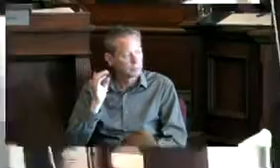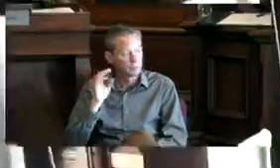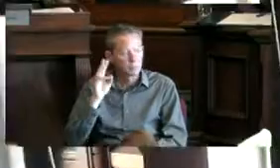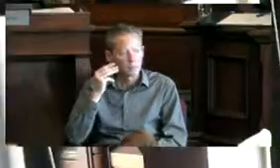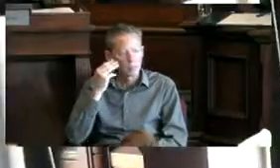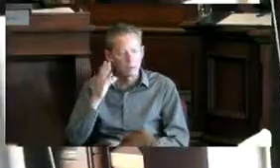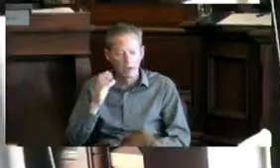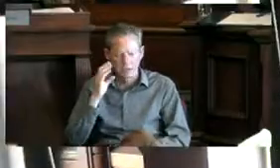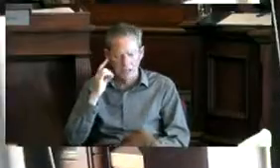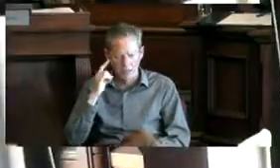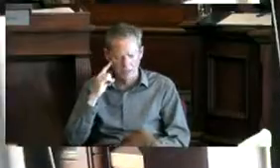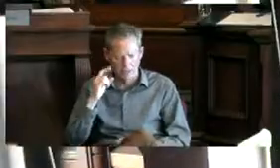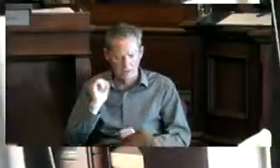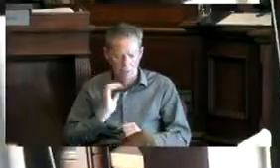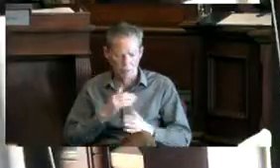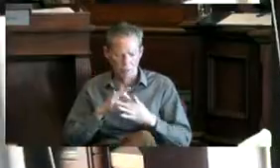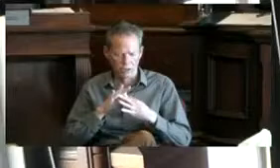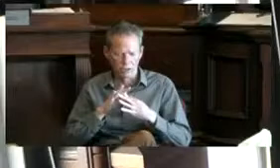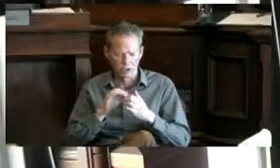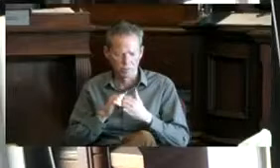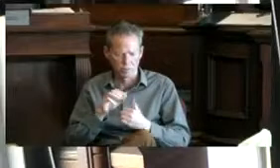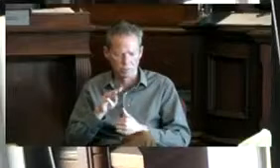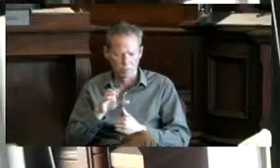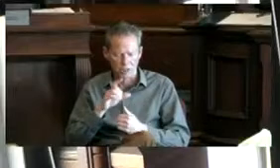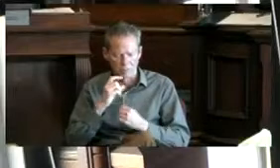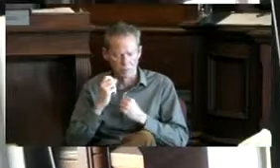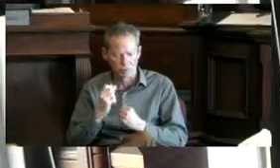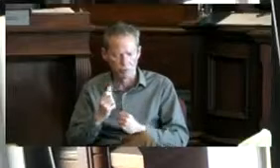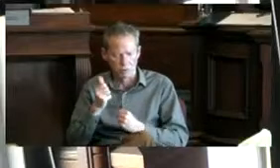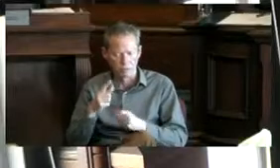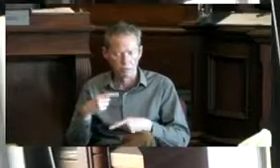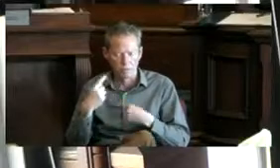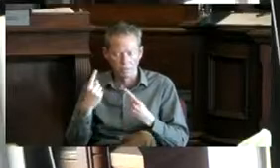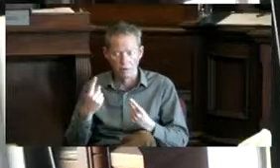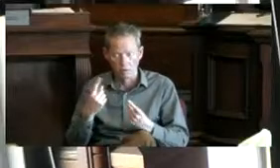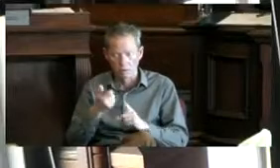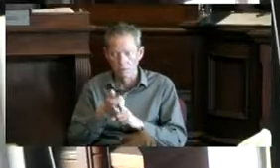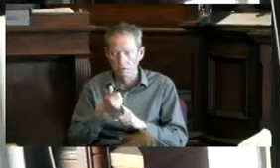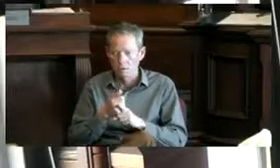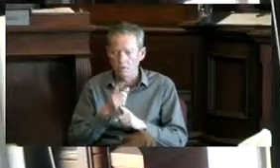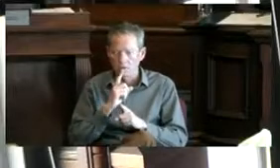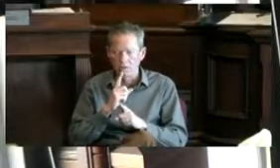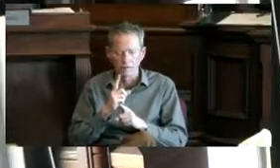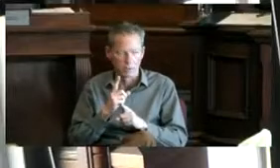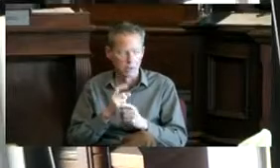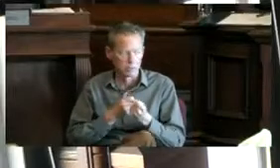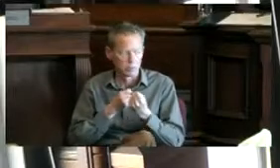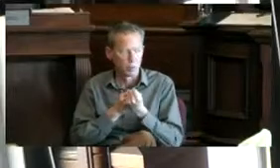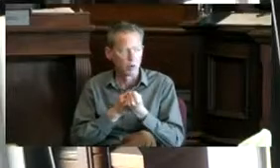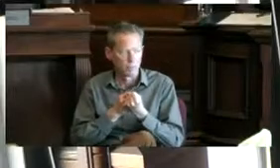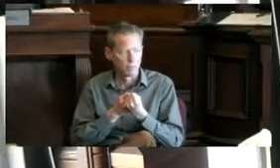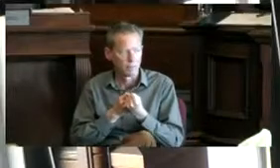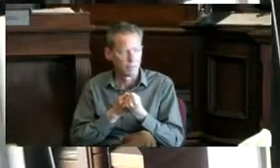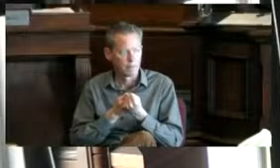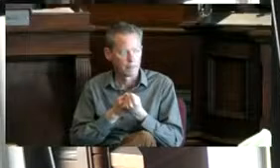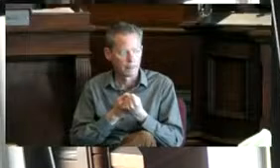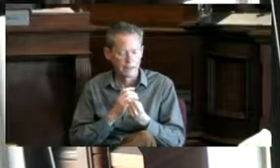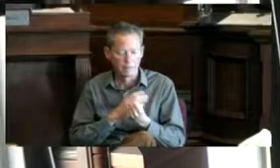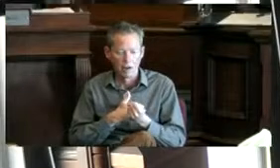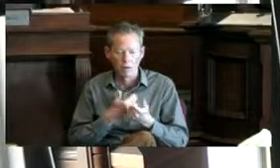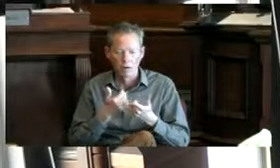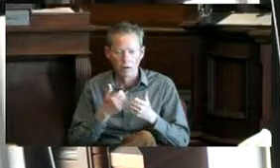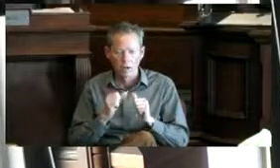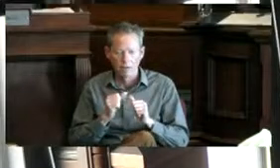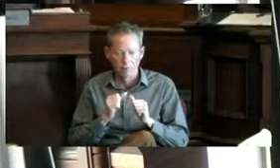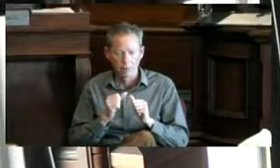our relationship with the county obviously has been the strongest it's been, and I think that they have been very supportive of our efforts